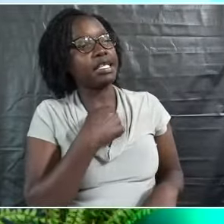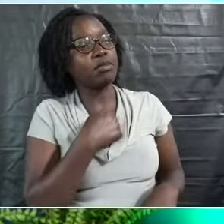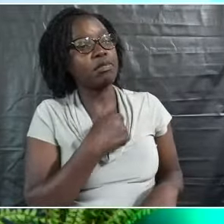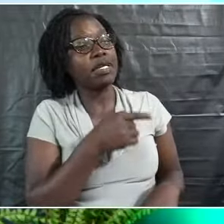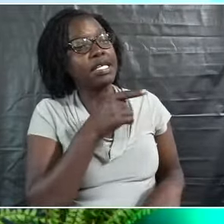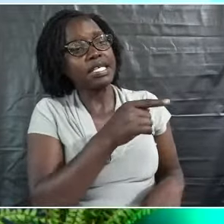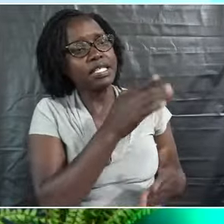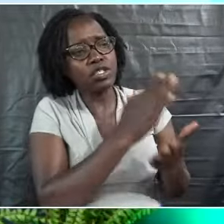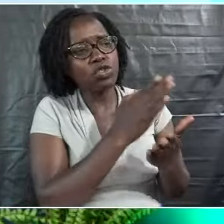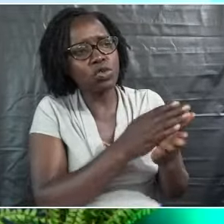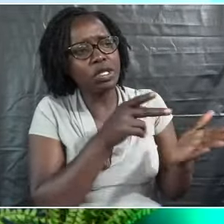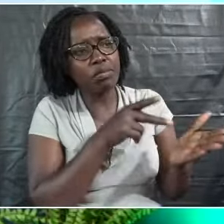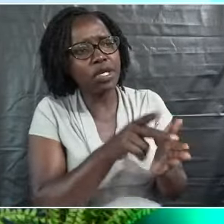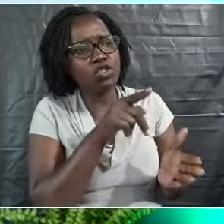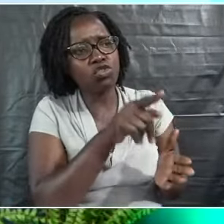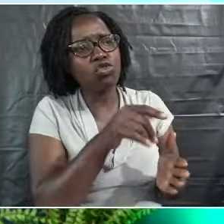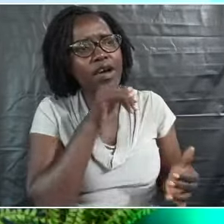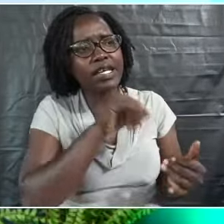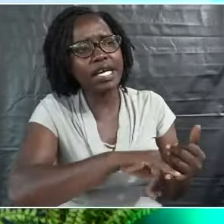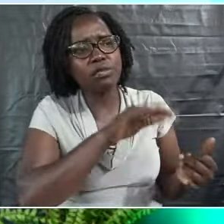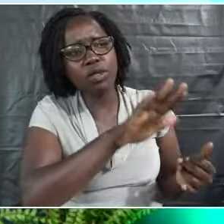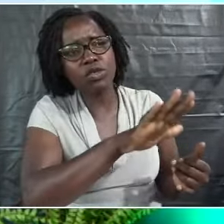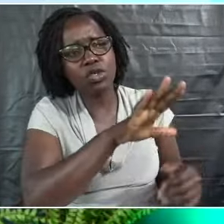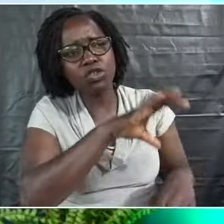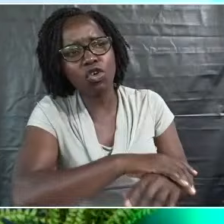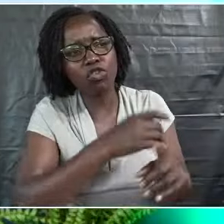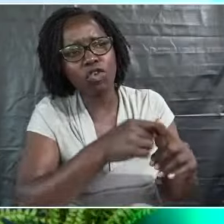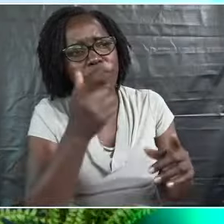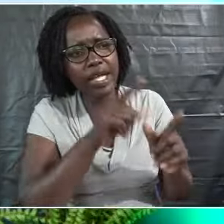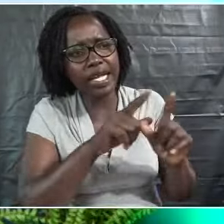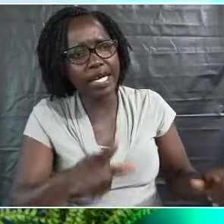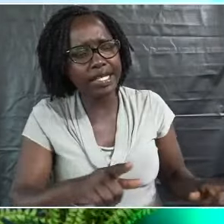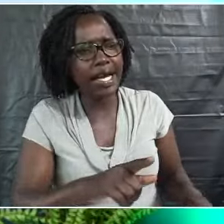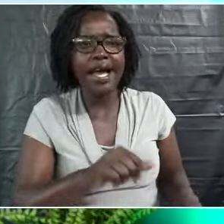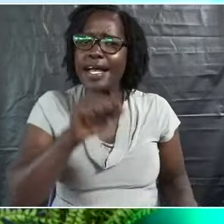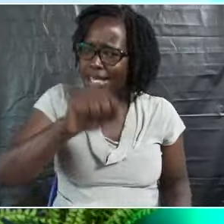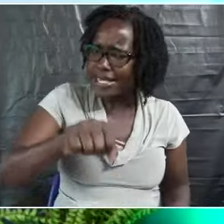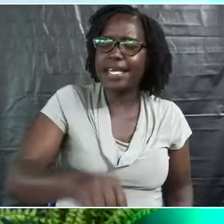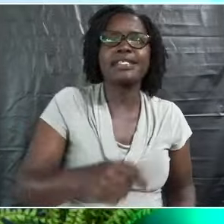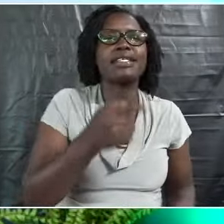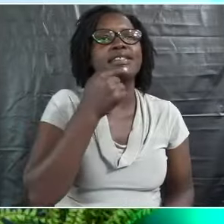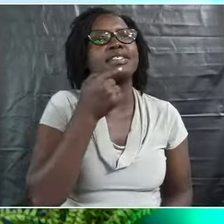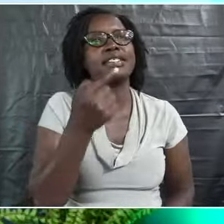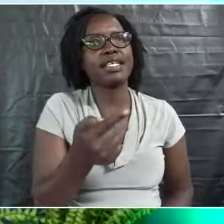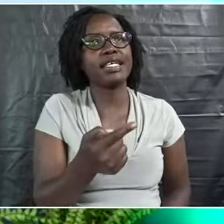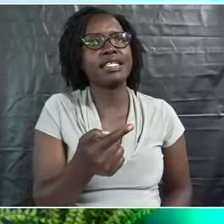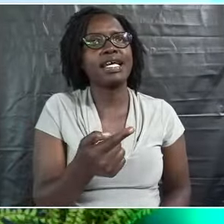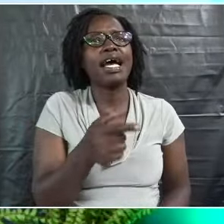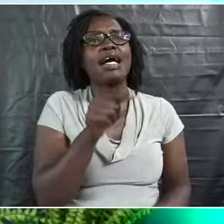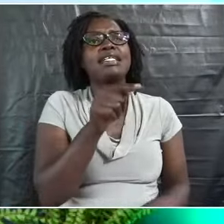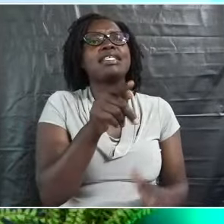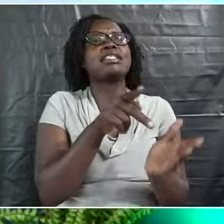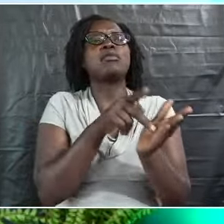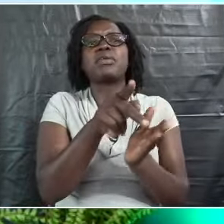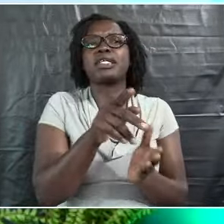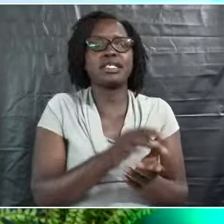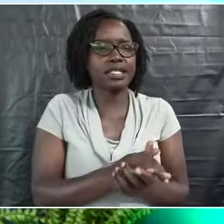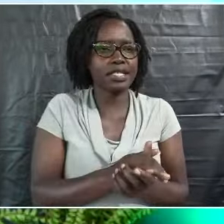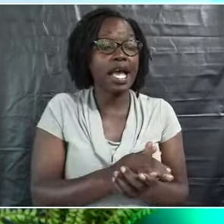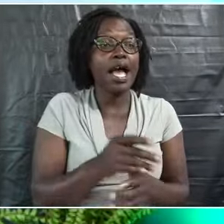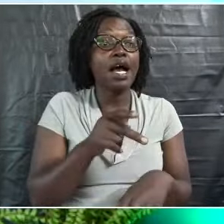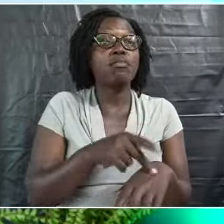the price you and Ananias got for the land? Yes, she said, that is the price.